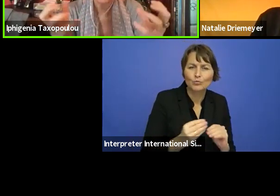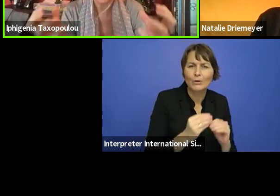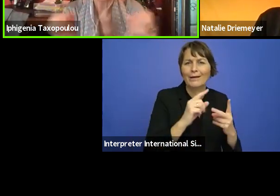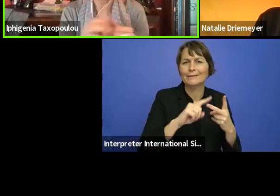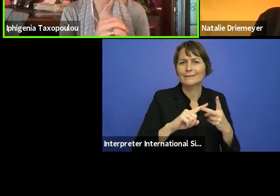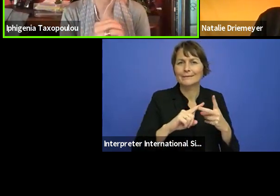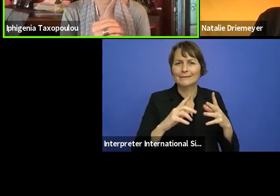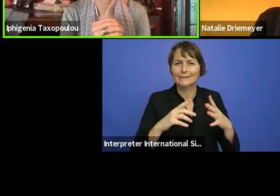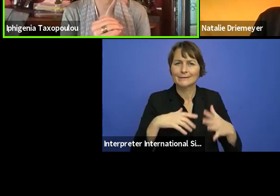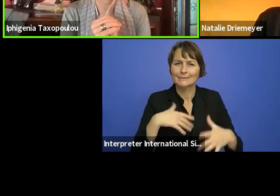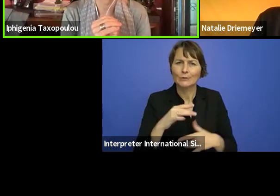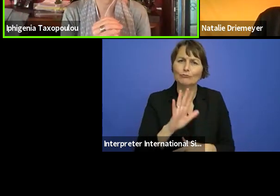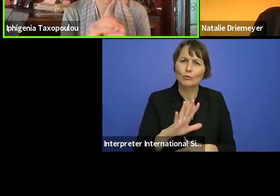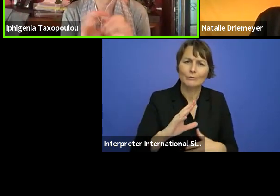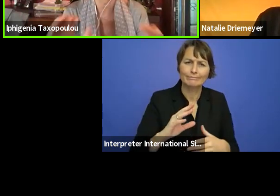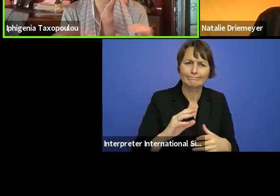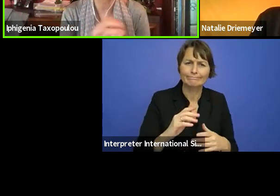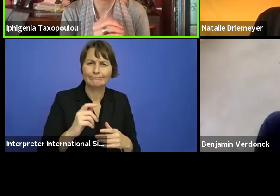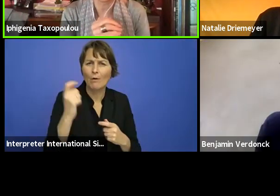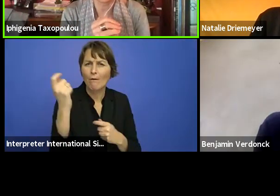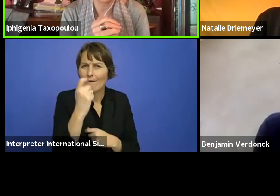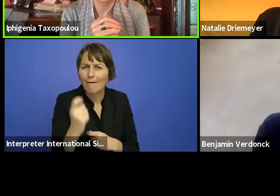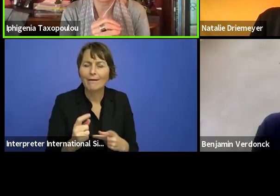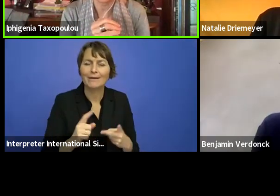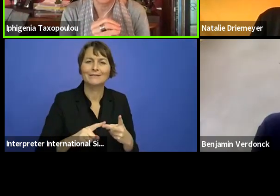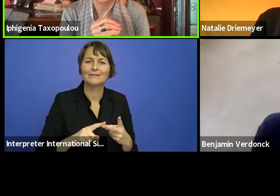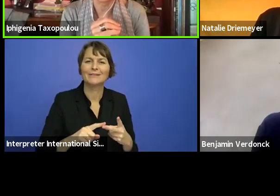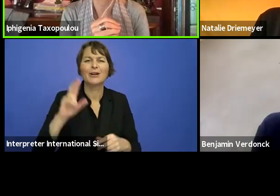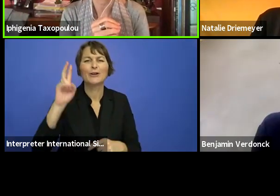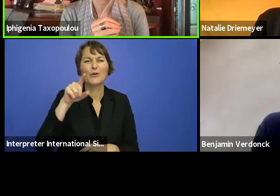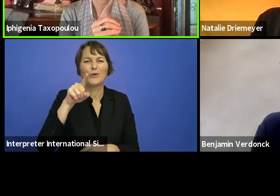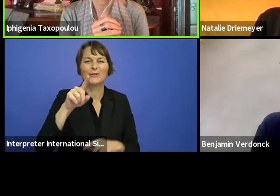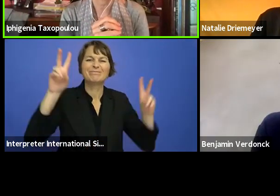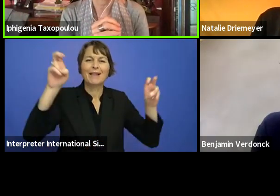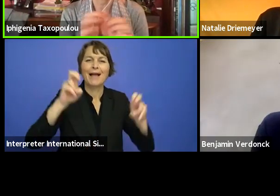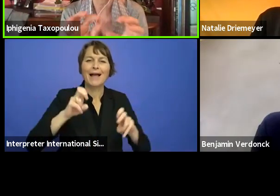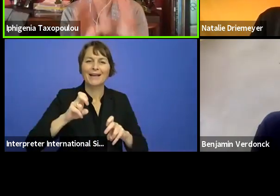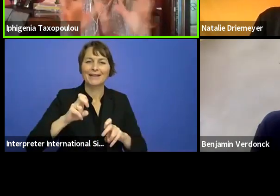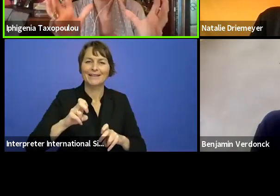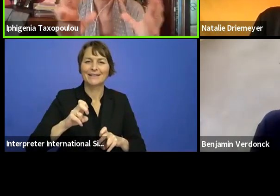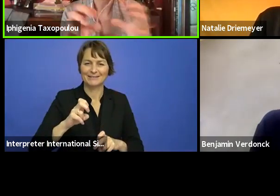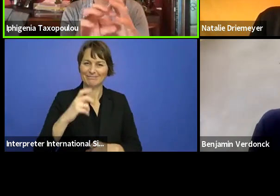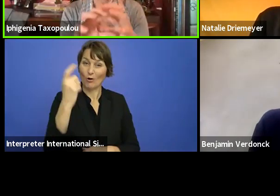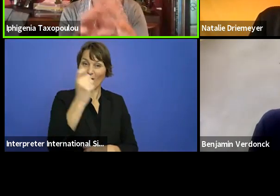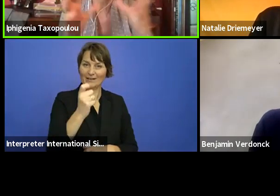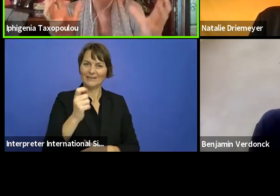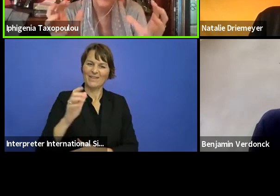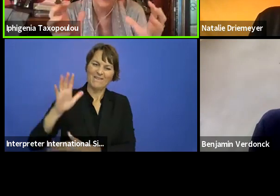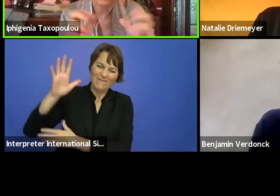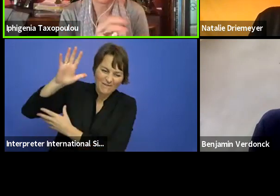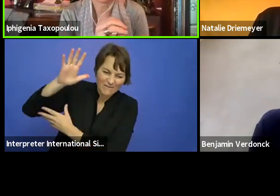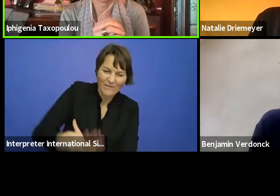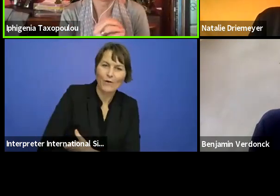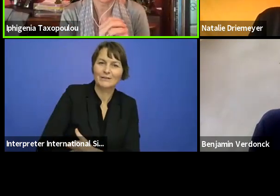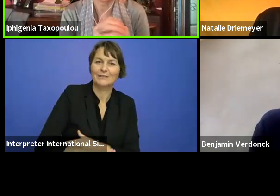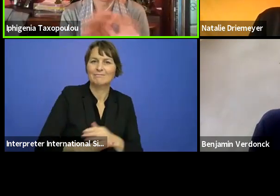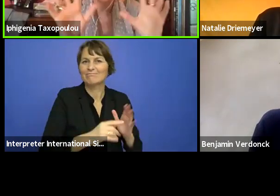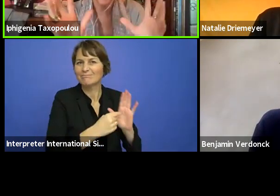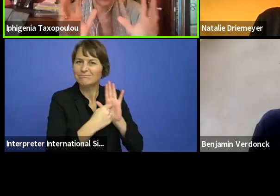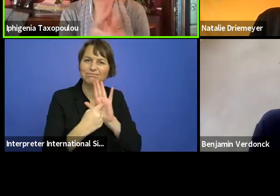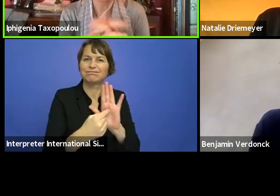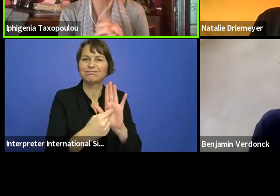and your footprint as an artist is in a holistic